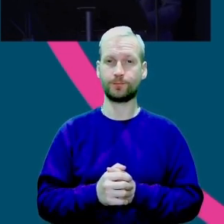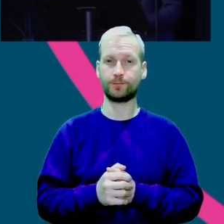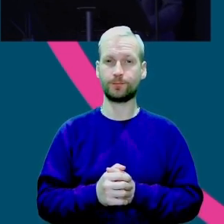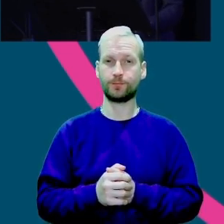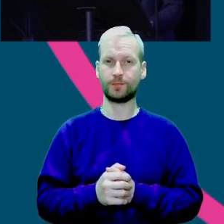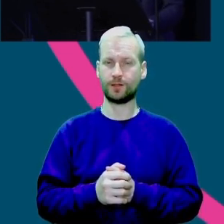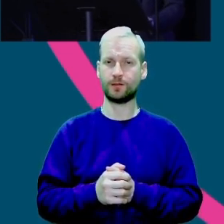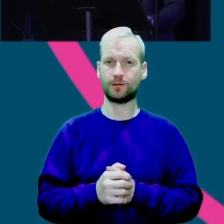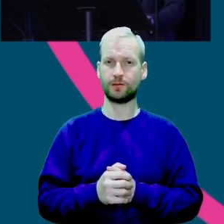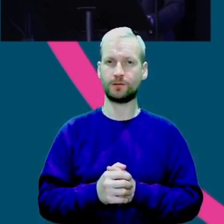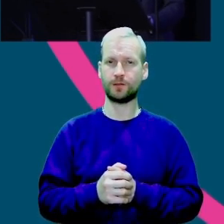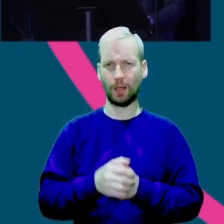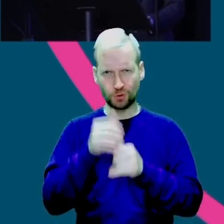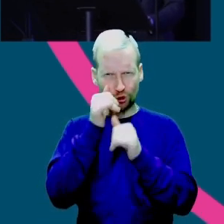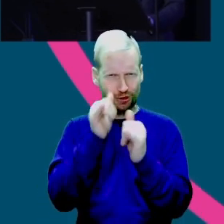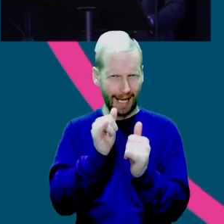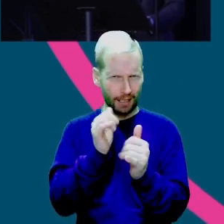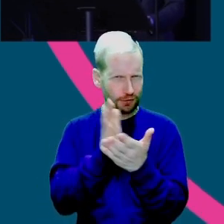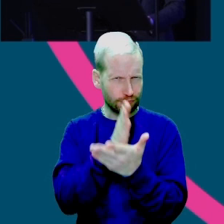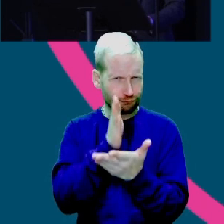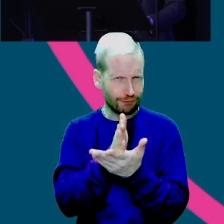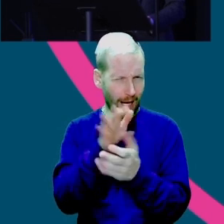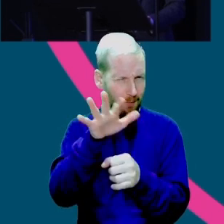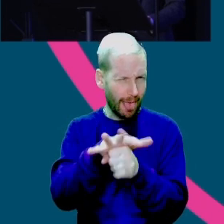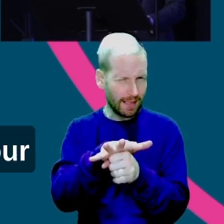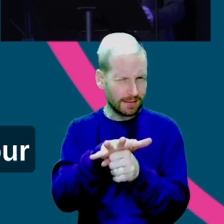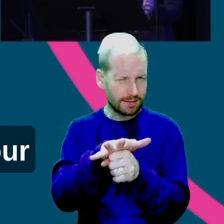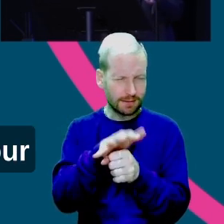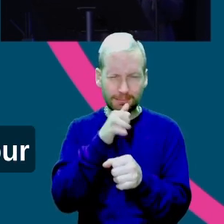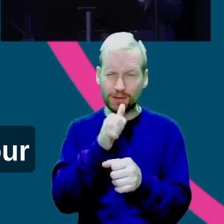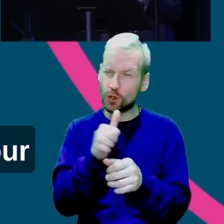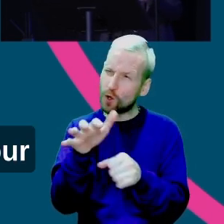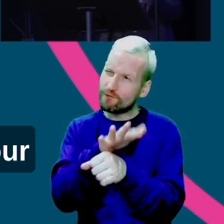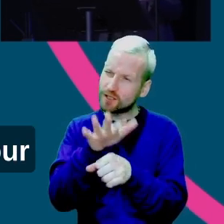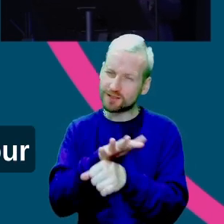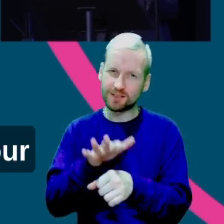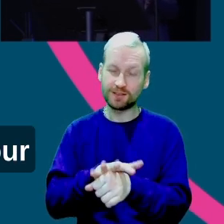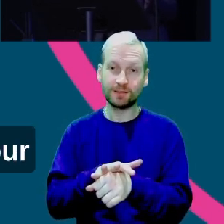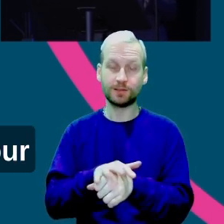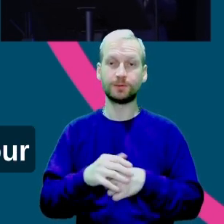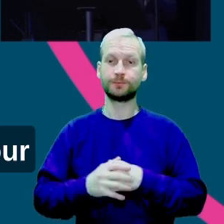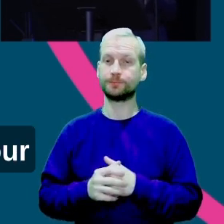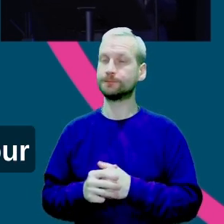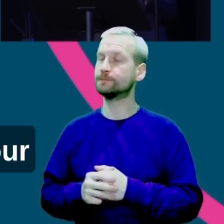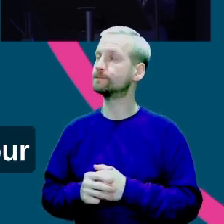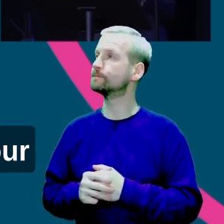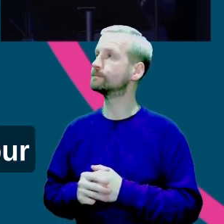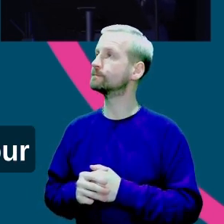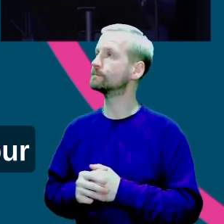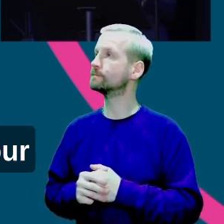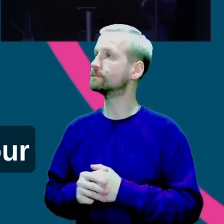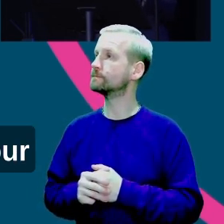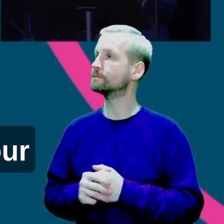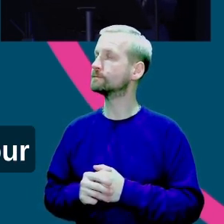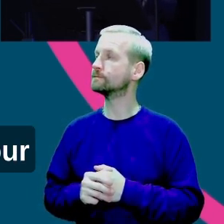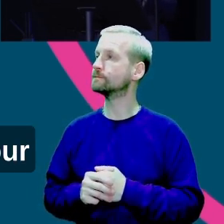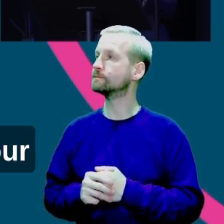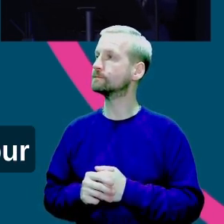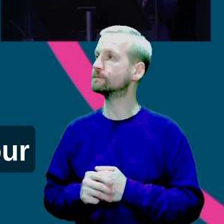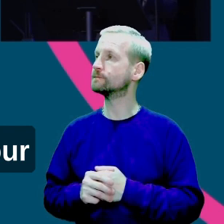Sorry, I'm just checking the slide to make sure we've covered everything. Yeah, so the footprint, the other reason for